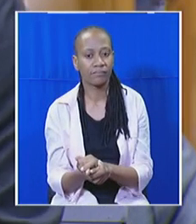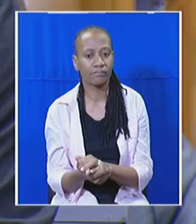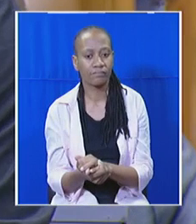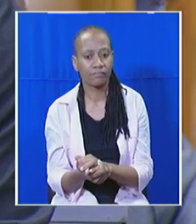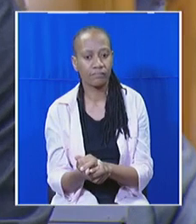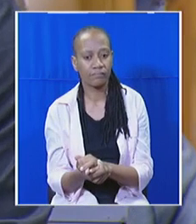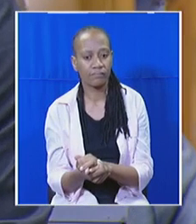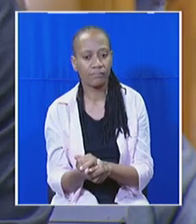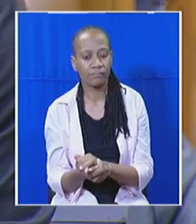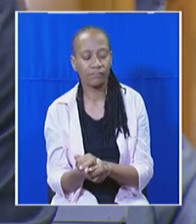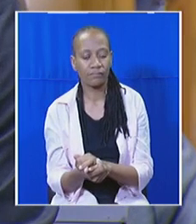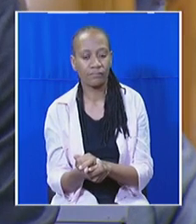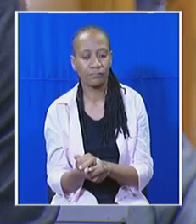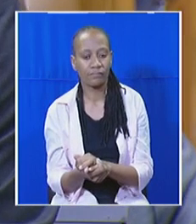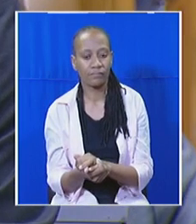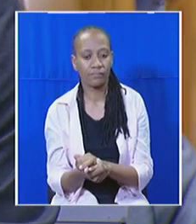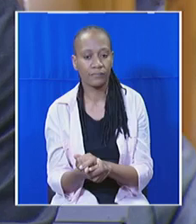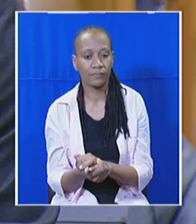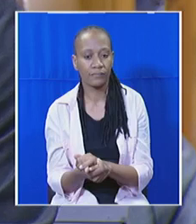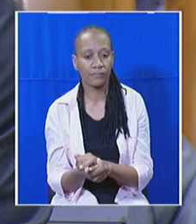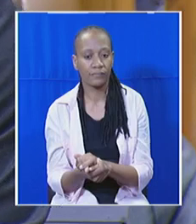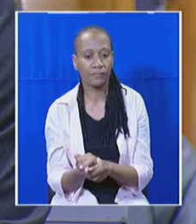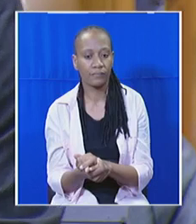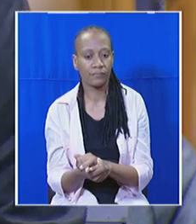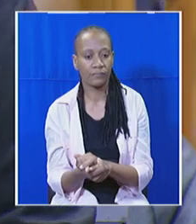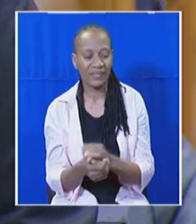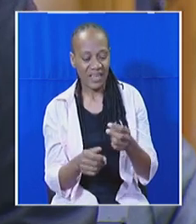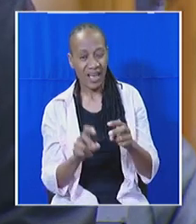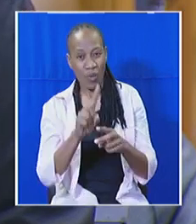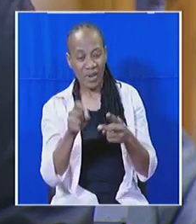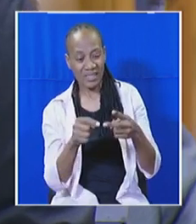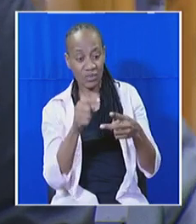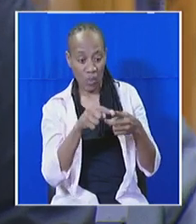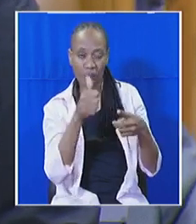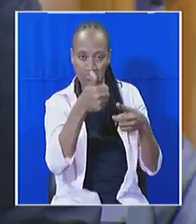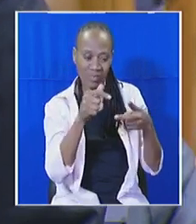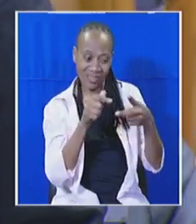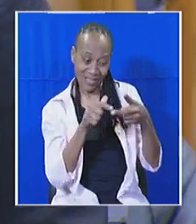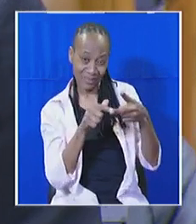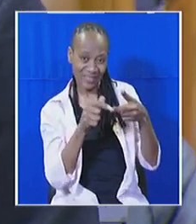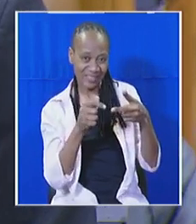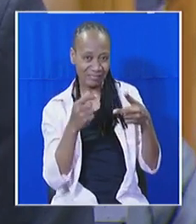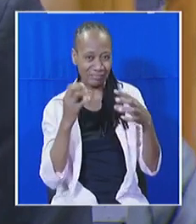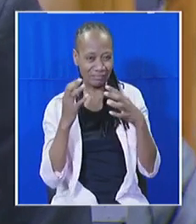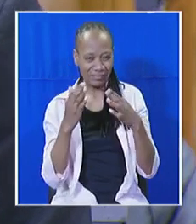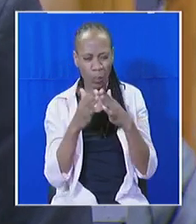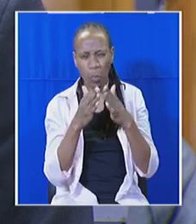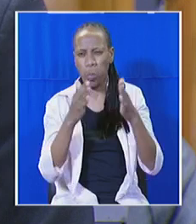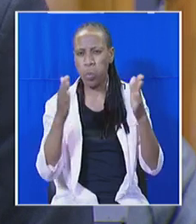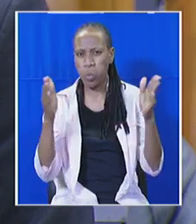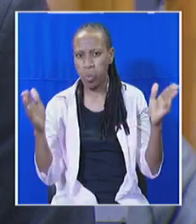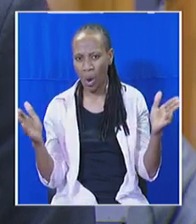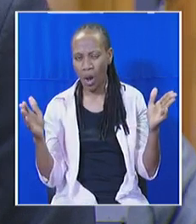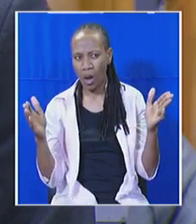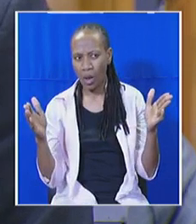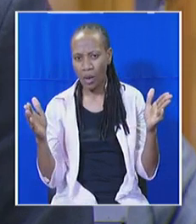I'm not sure, Honorable Deputy Speaker, about the second question. It's so broad